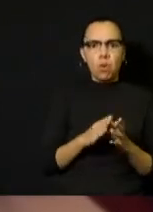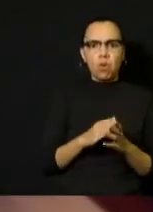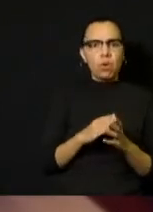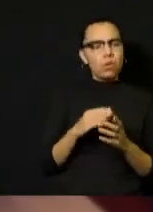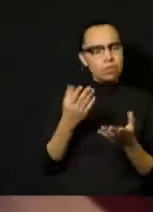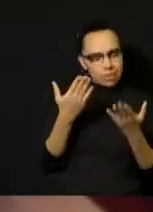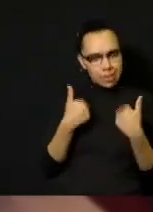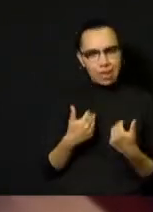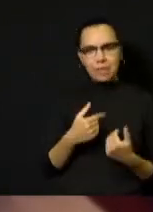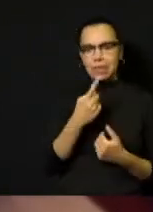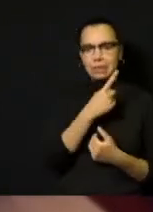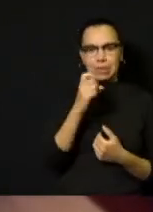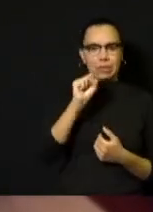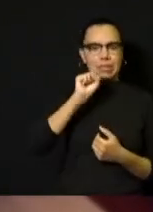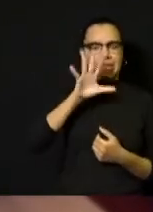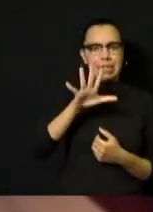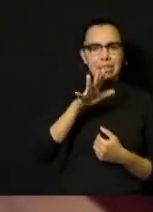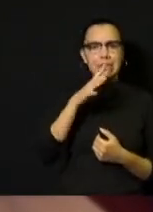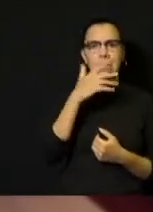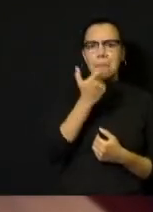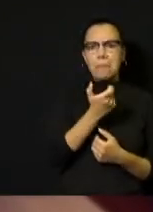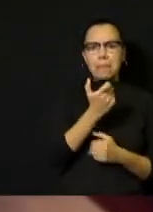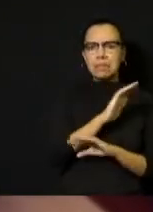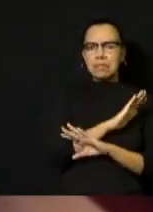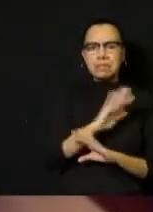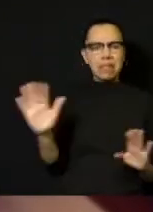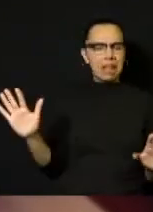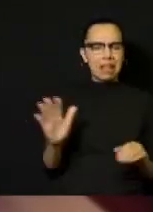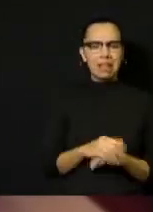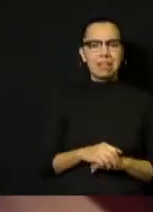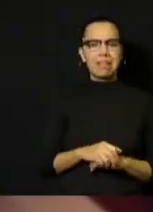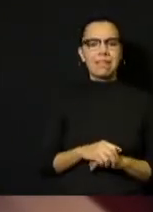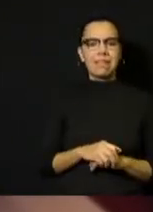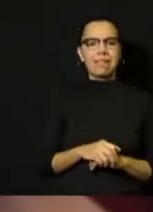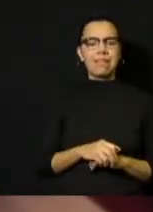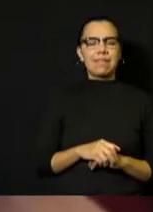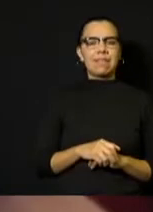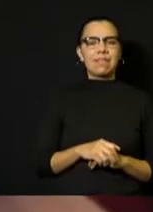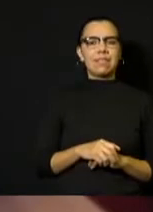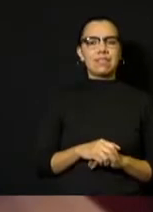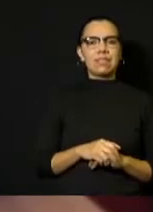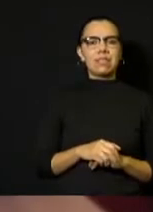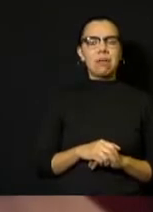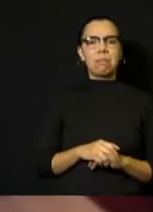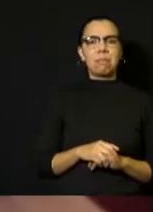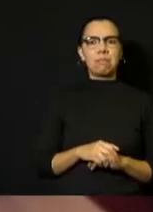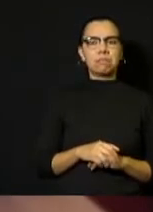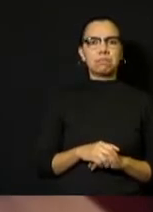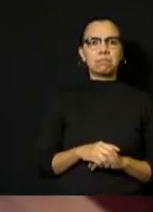for me? Give me this 165 pesos.